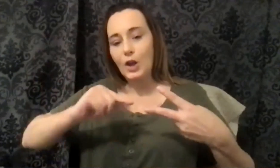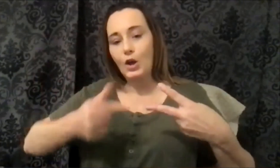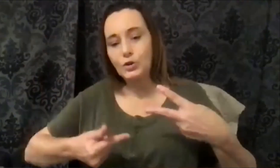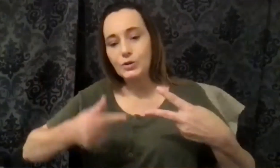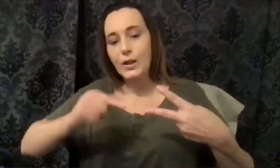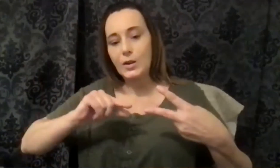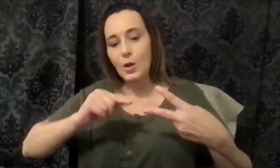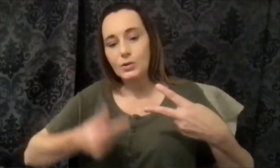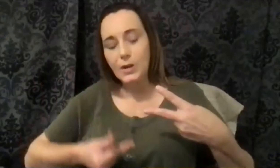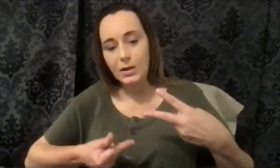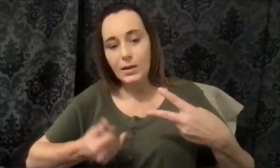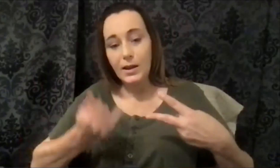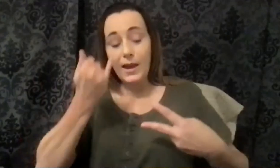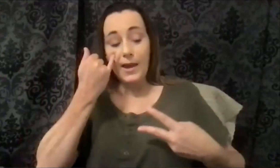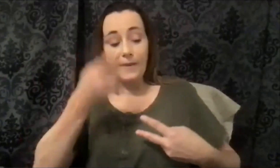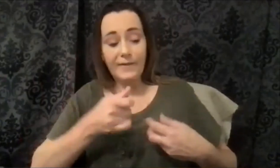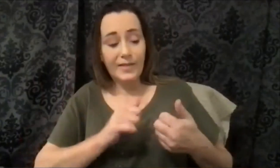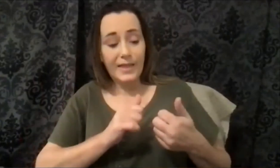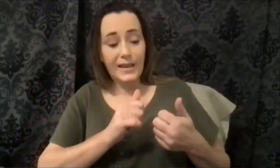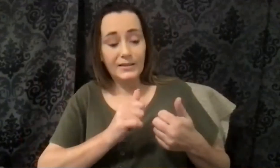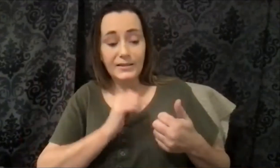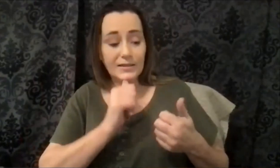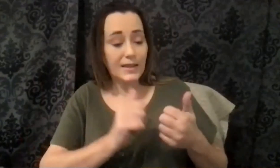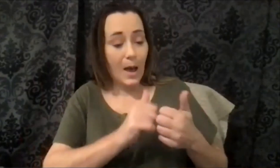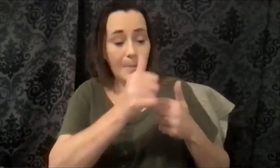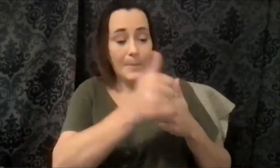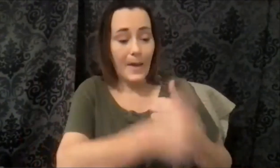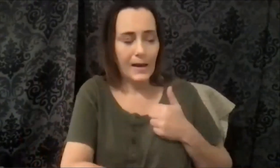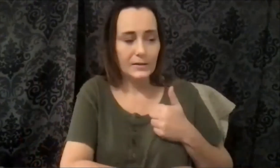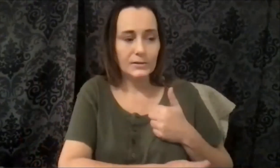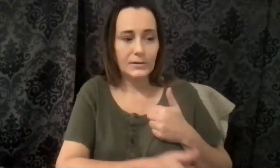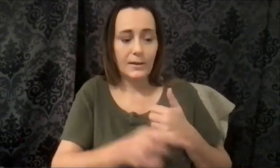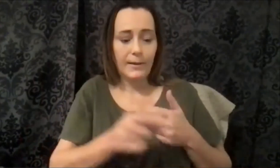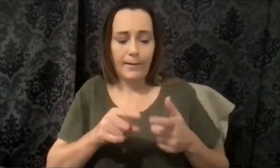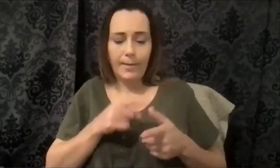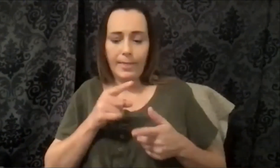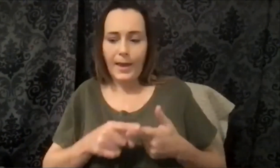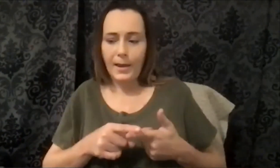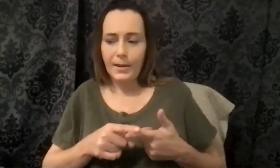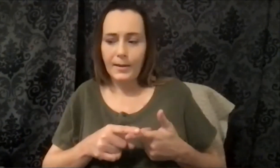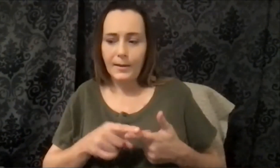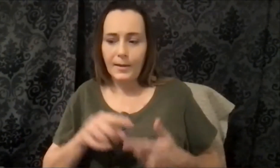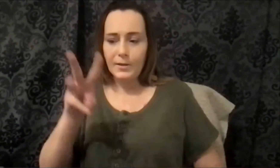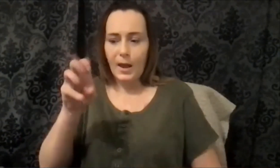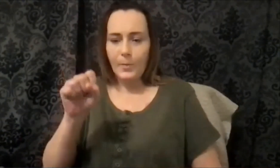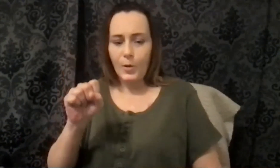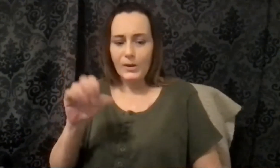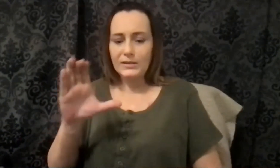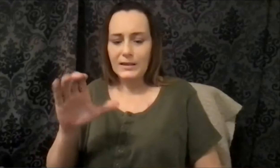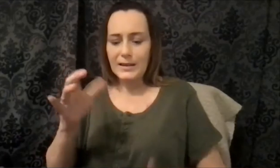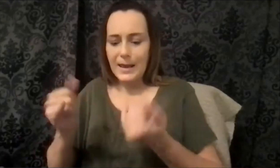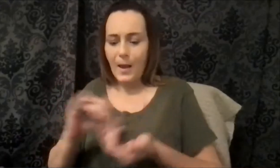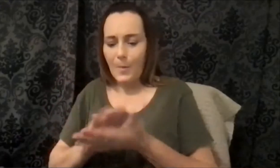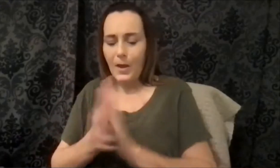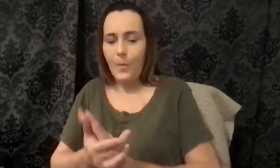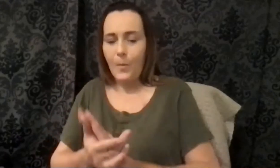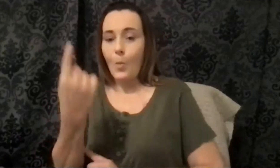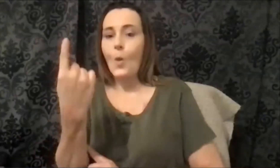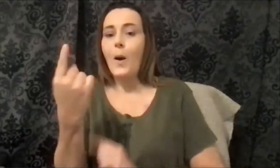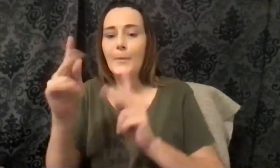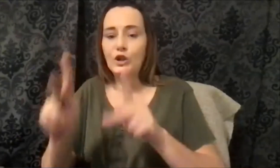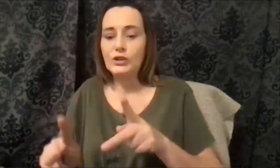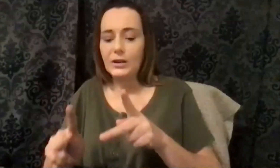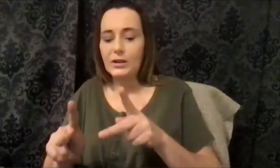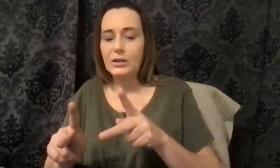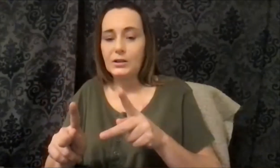be putting the burden of facilitating the World Service Conference on one person at his